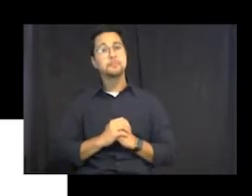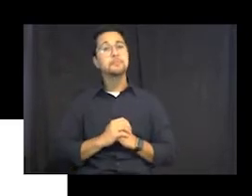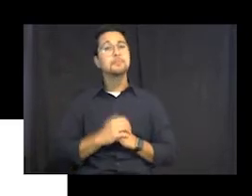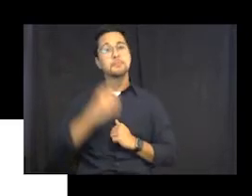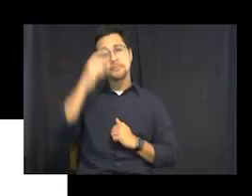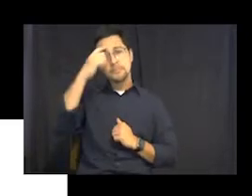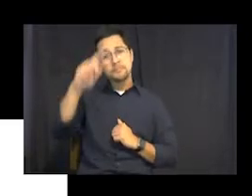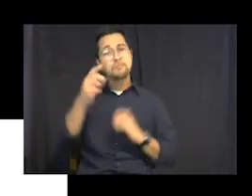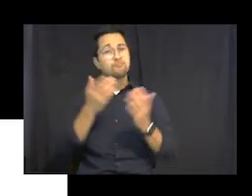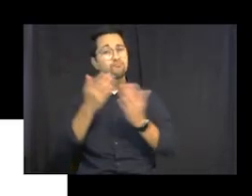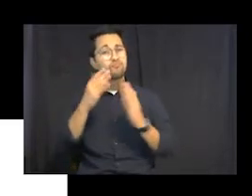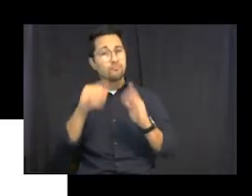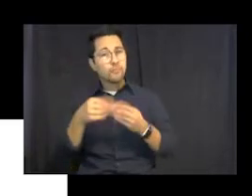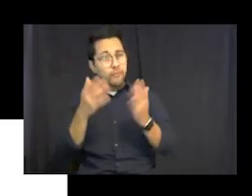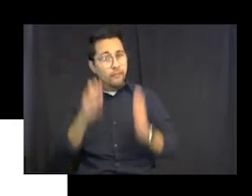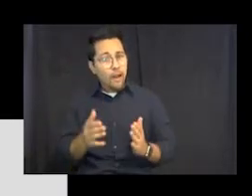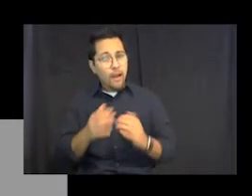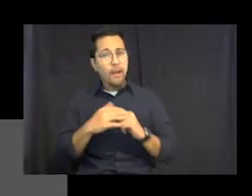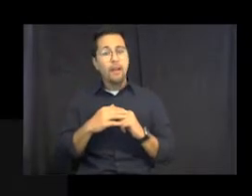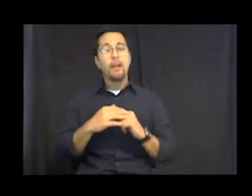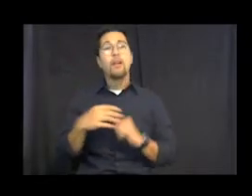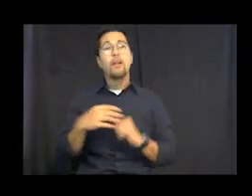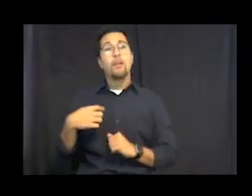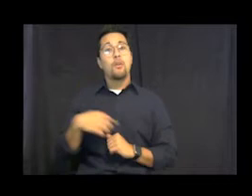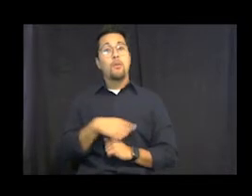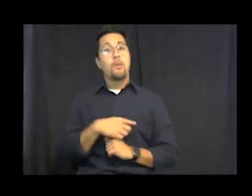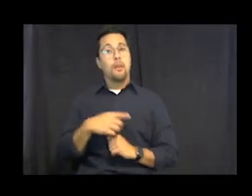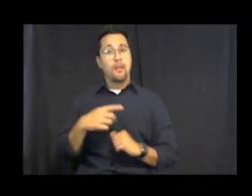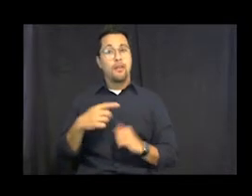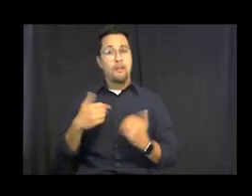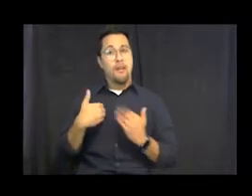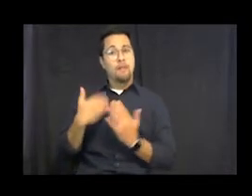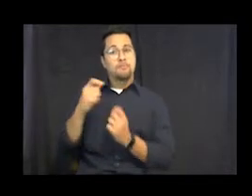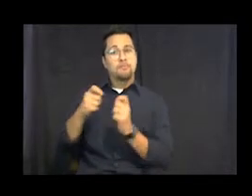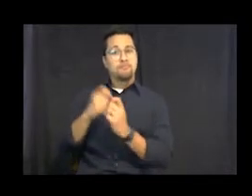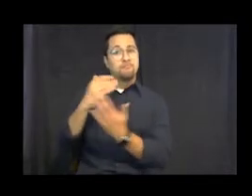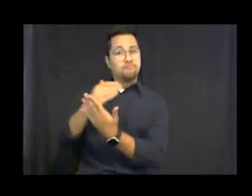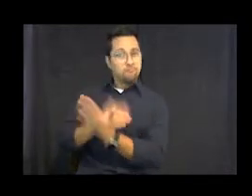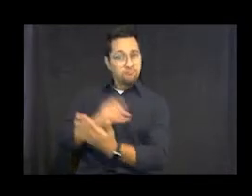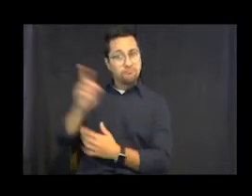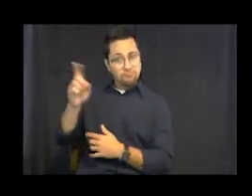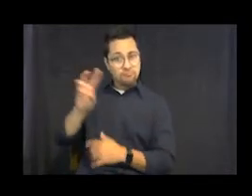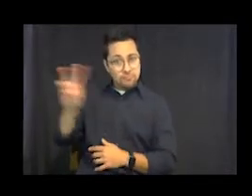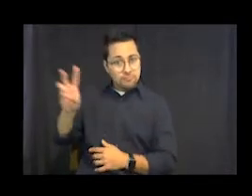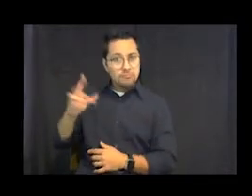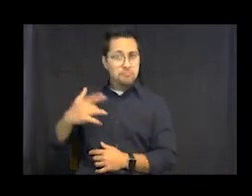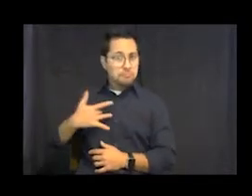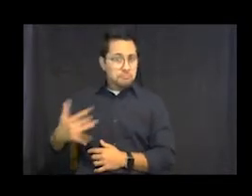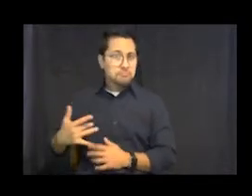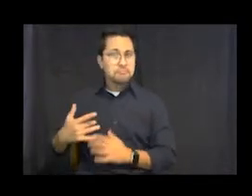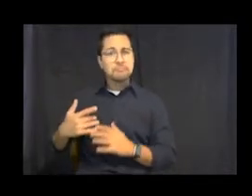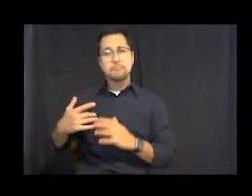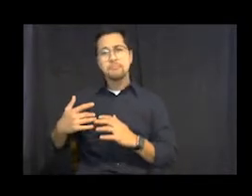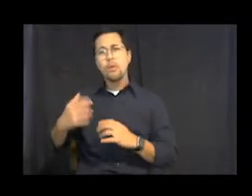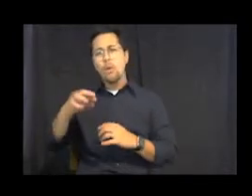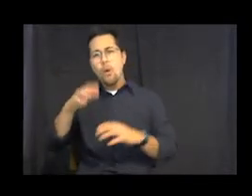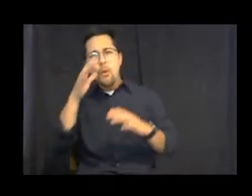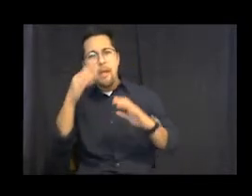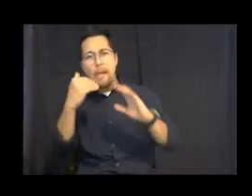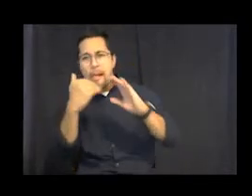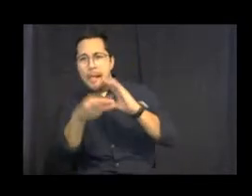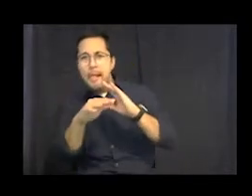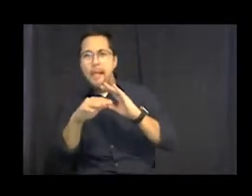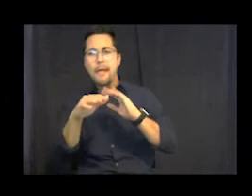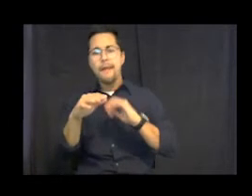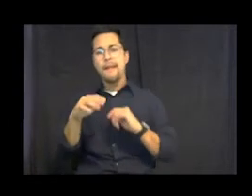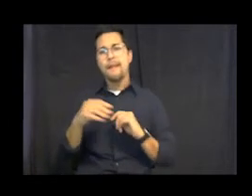As far as the service providers with the individual, we actually have a listing on the APD website that we usually go through, or we'll receive an email for